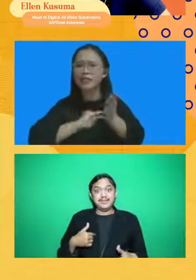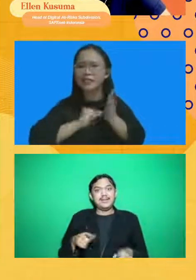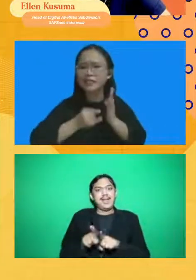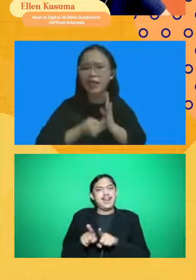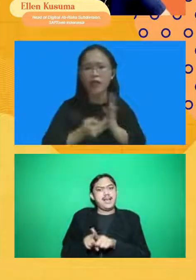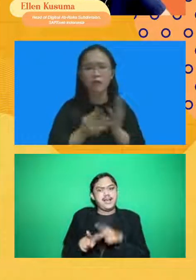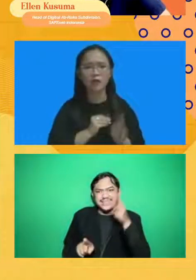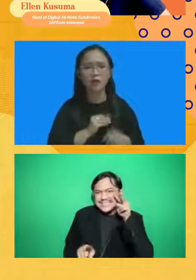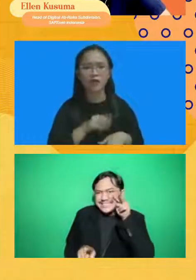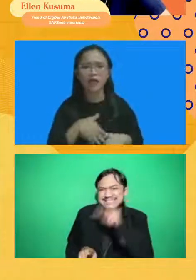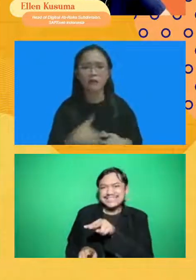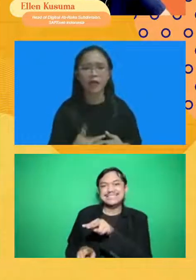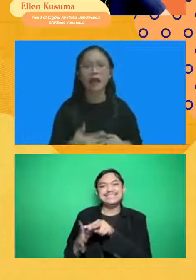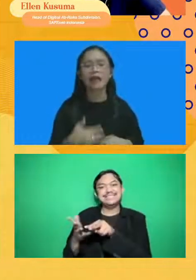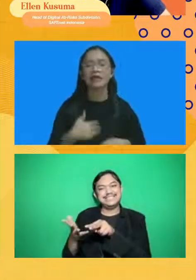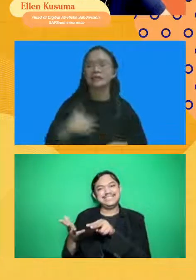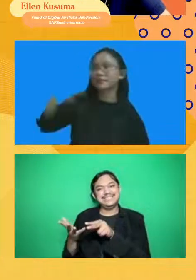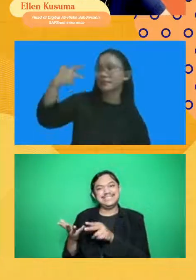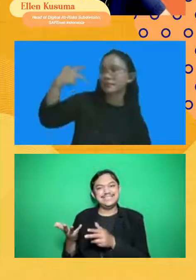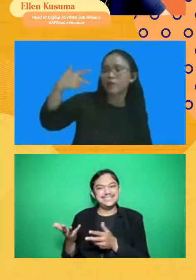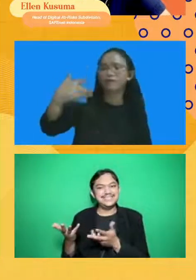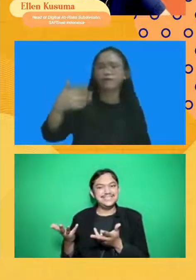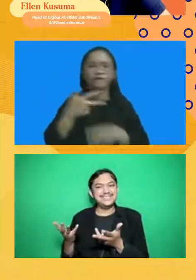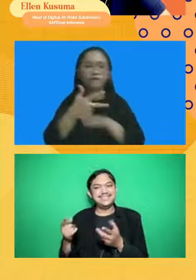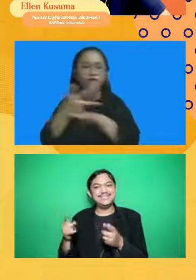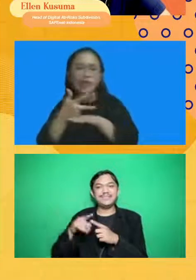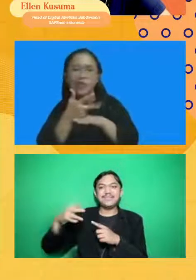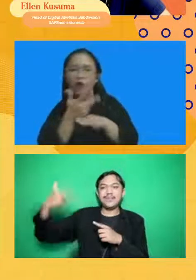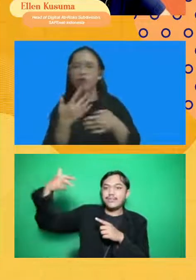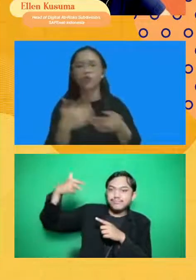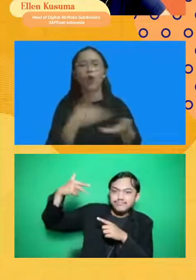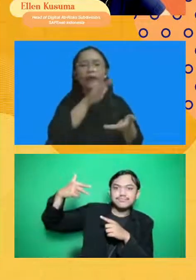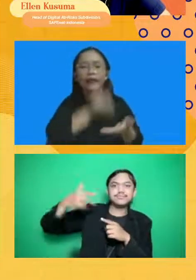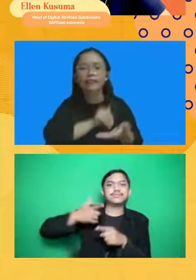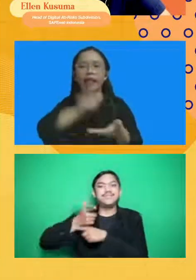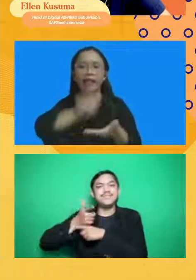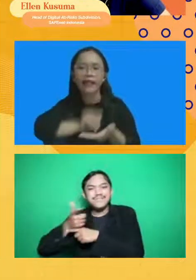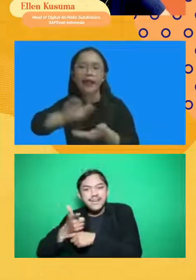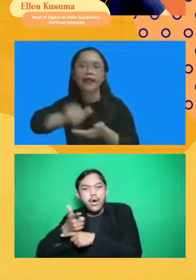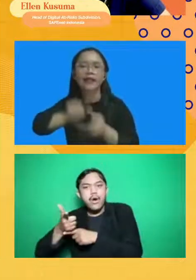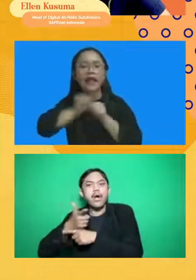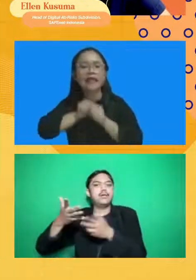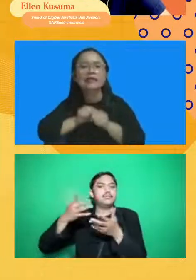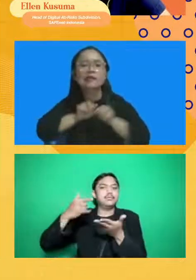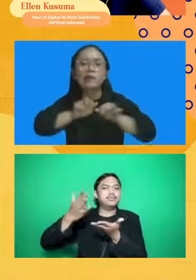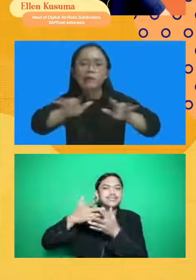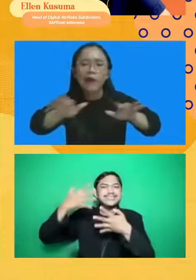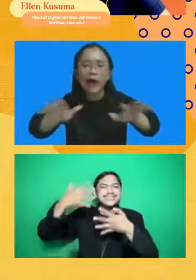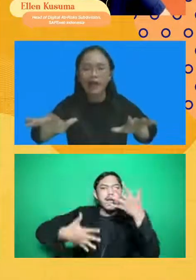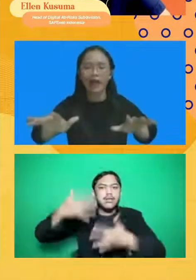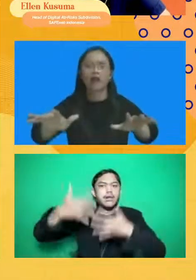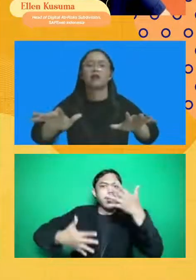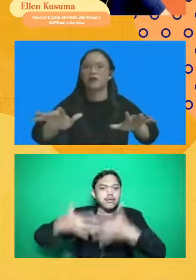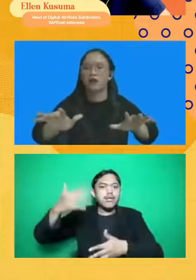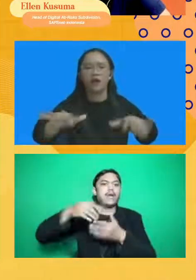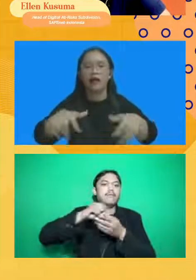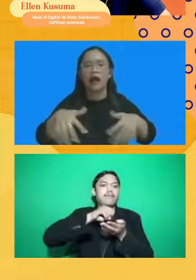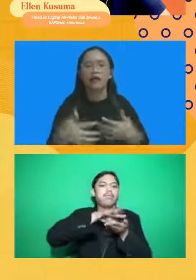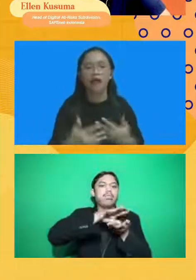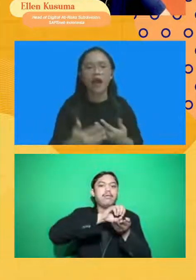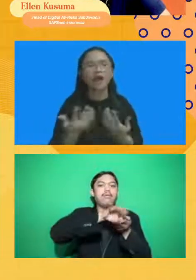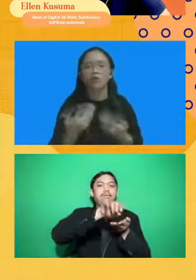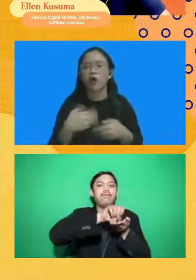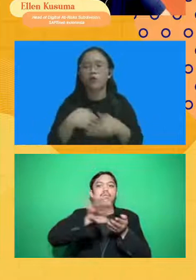video, data, and every digital devices and accounts that we produce or we register or we install or uploads or